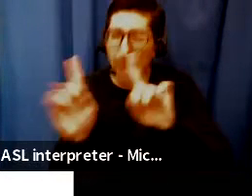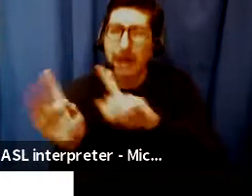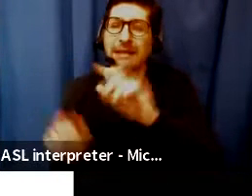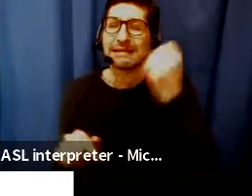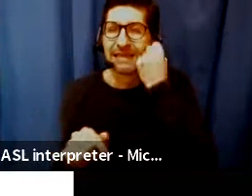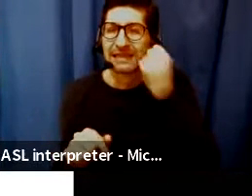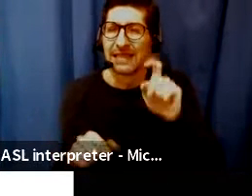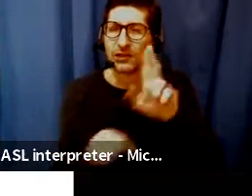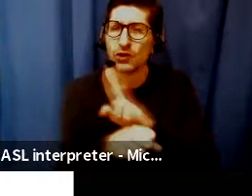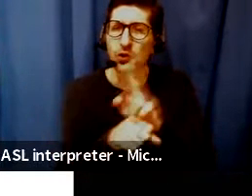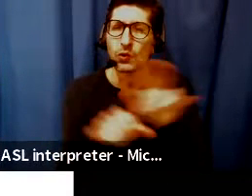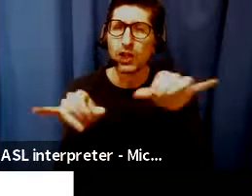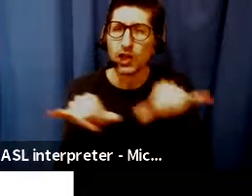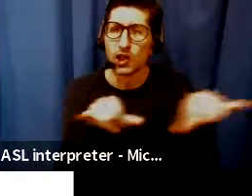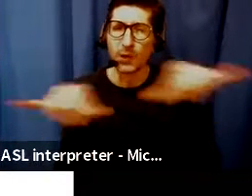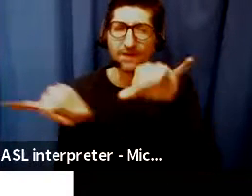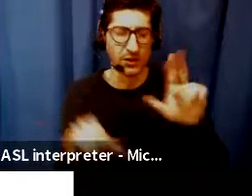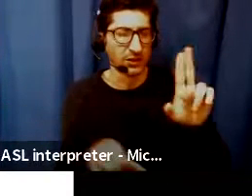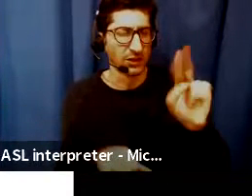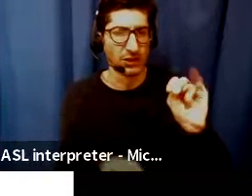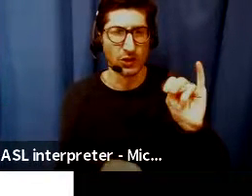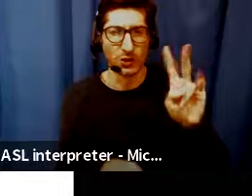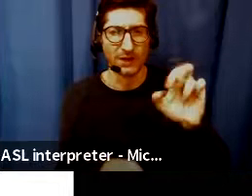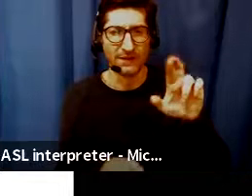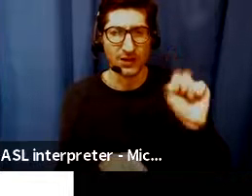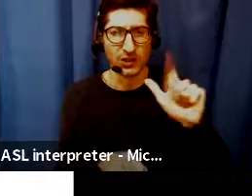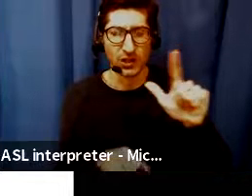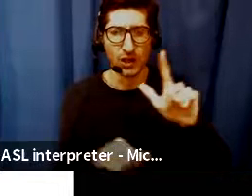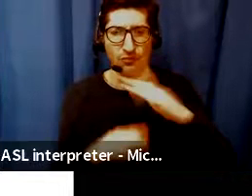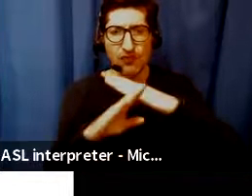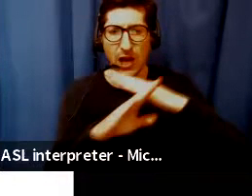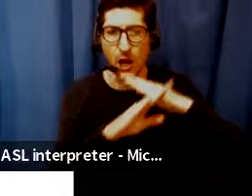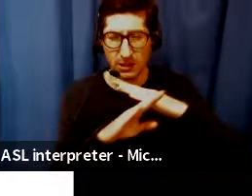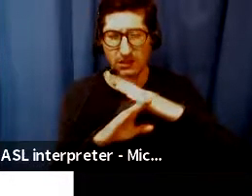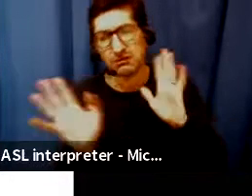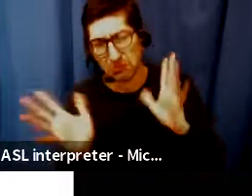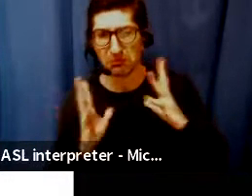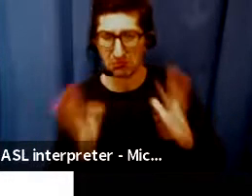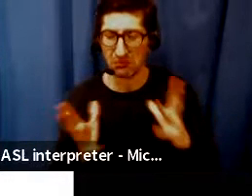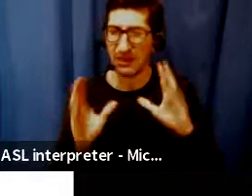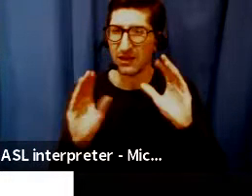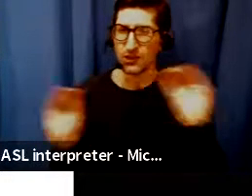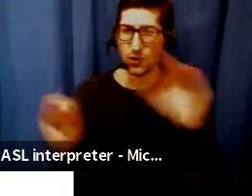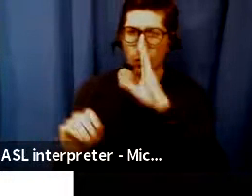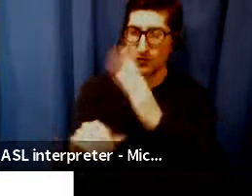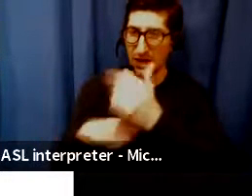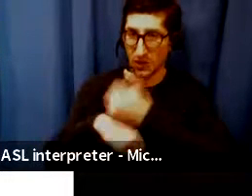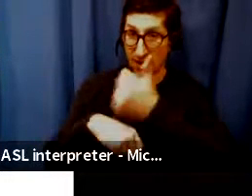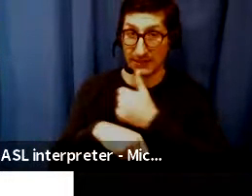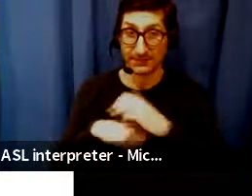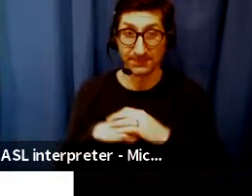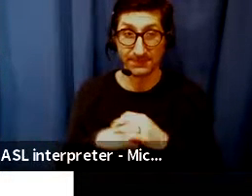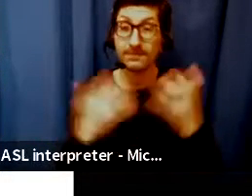issue that has come up for us with direct threat and COVID-19 really has to do with face masks. We get